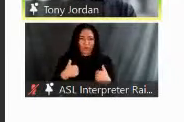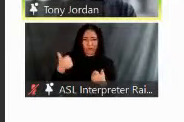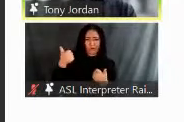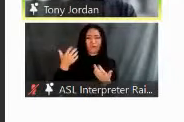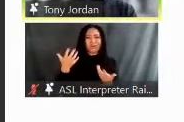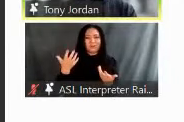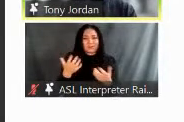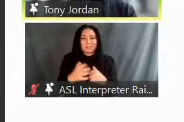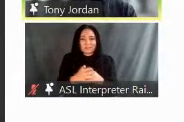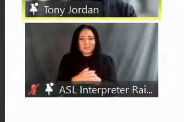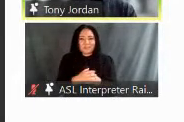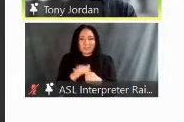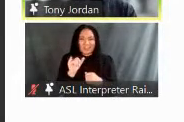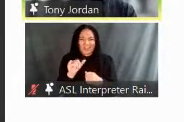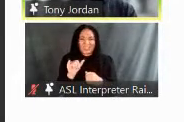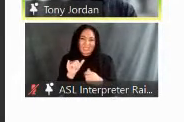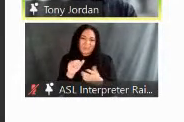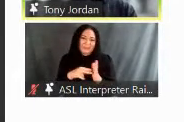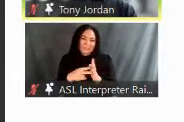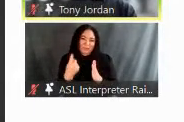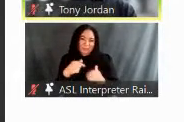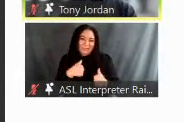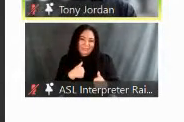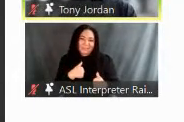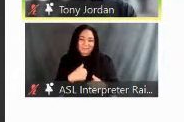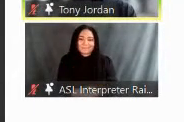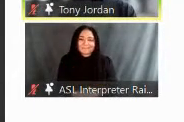what it means to me in terms of how we look at this.